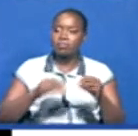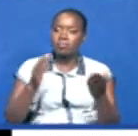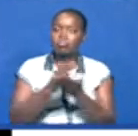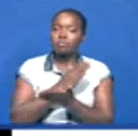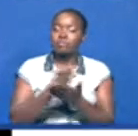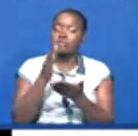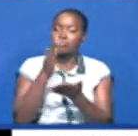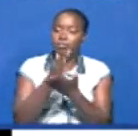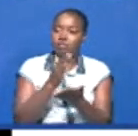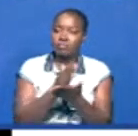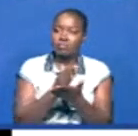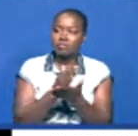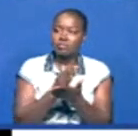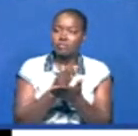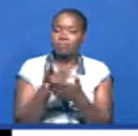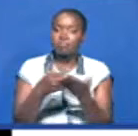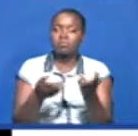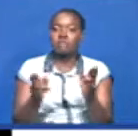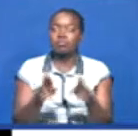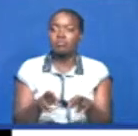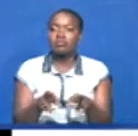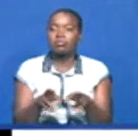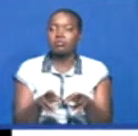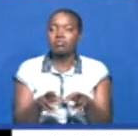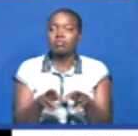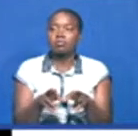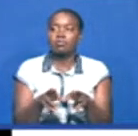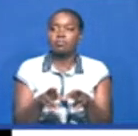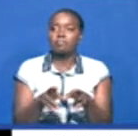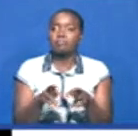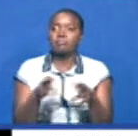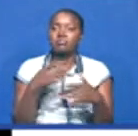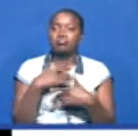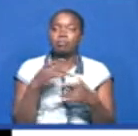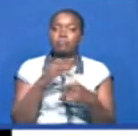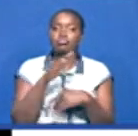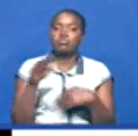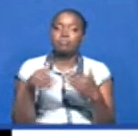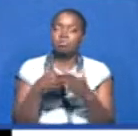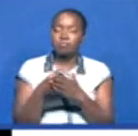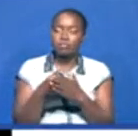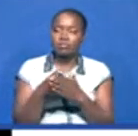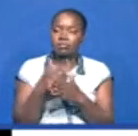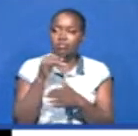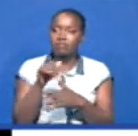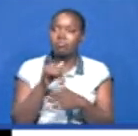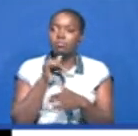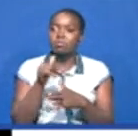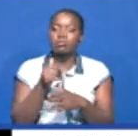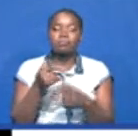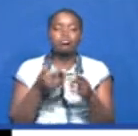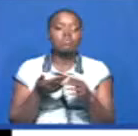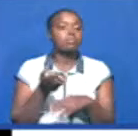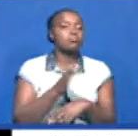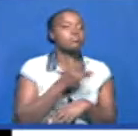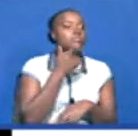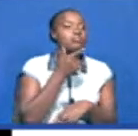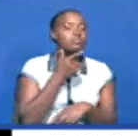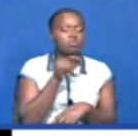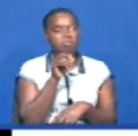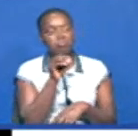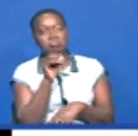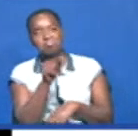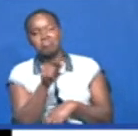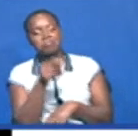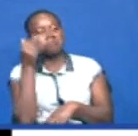indeed what is happening is for the interest of all of us, so that we don't run back and say, oh, this one we didn't know,